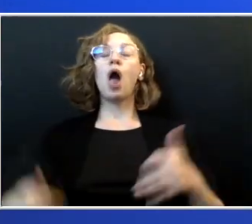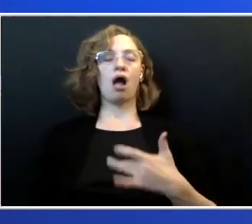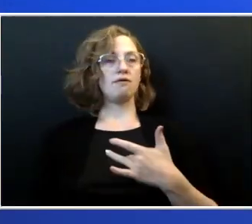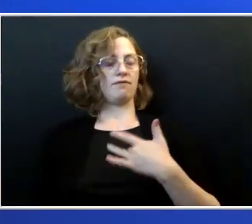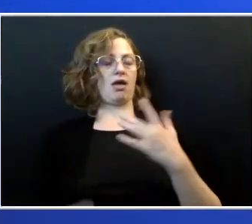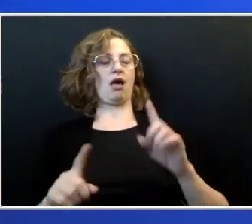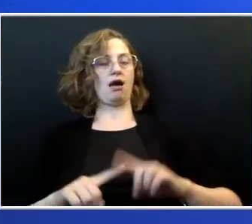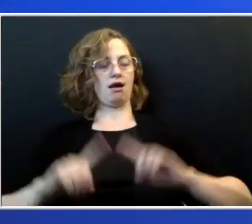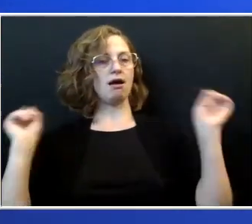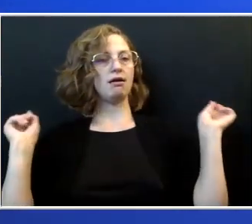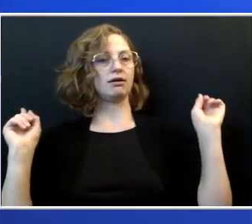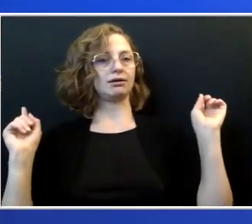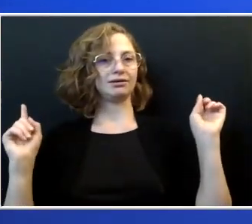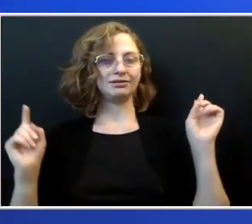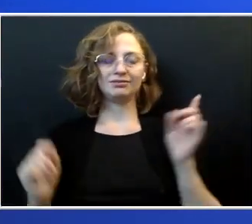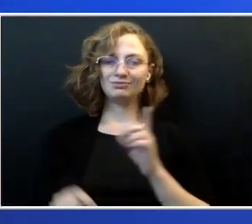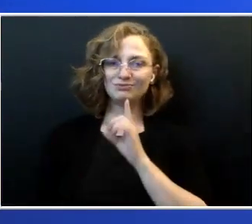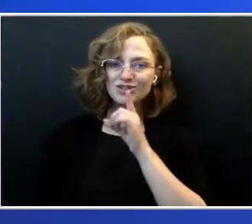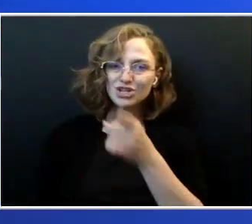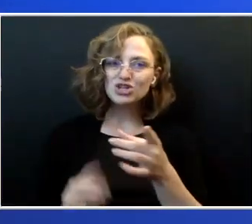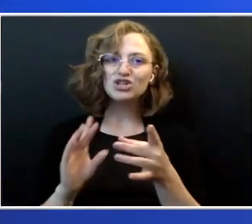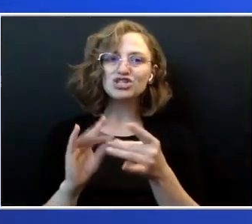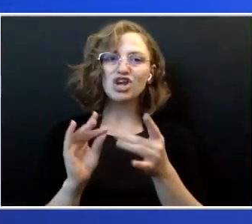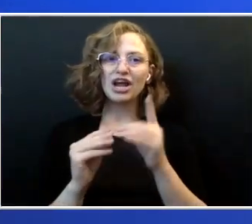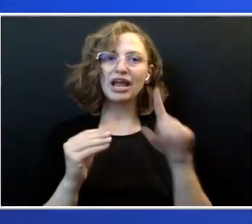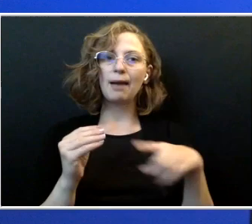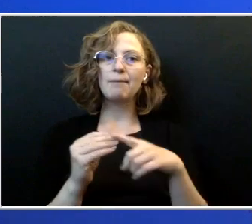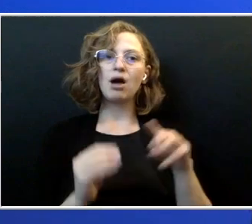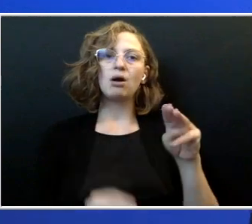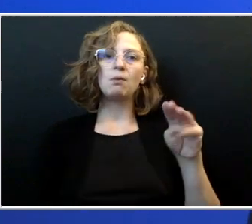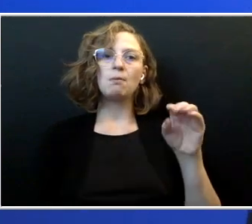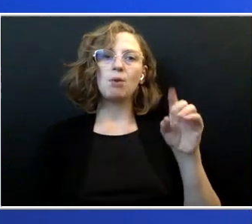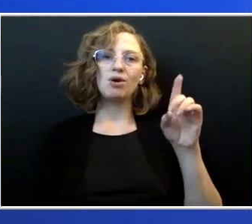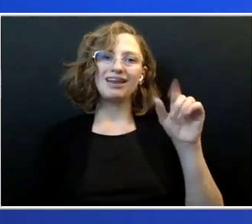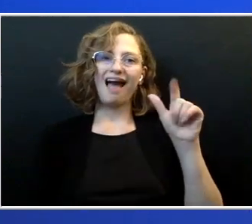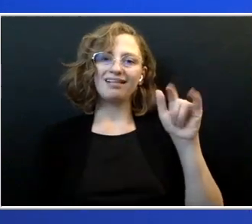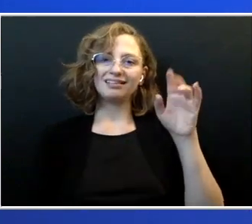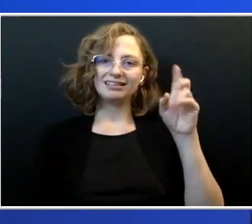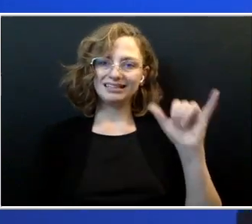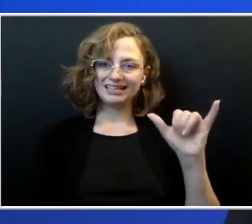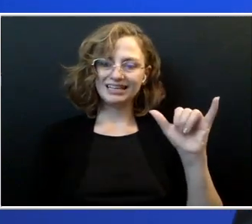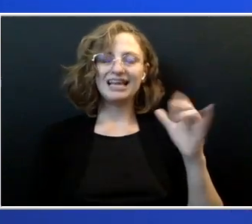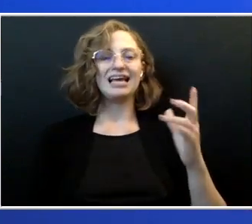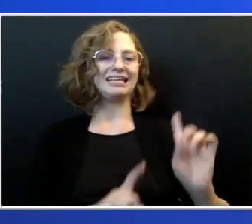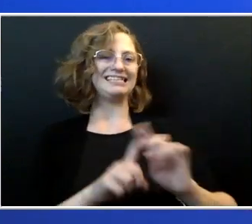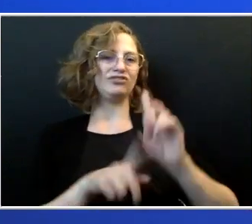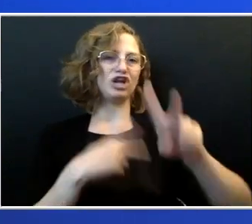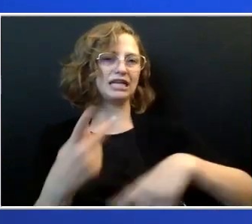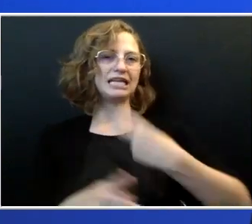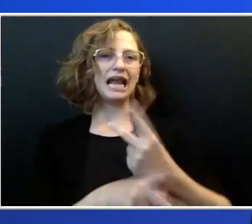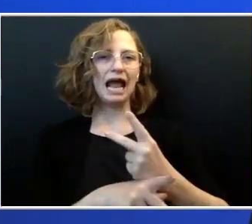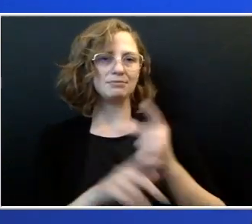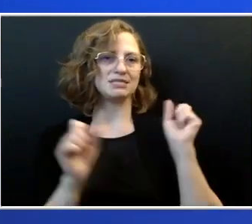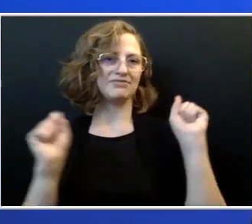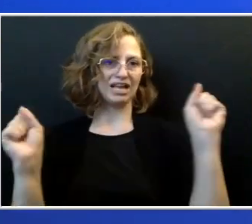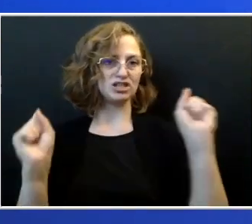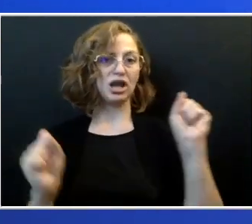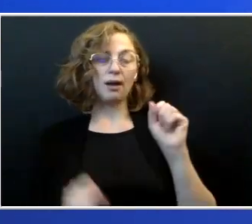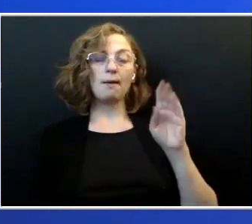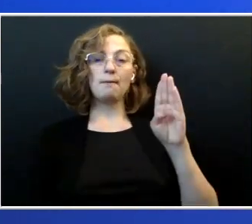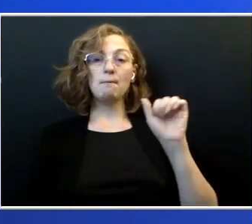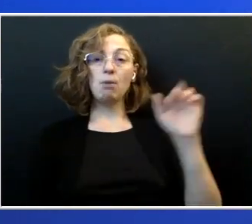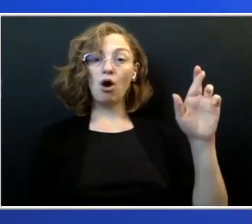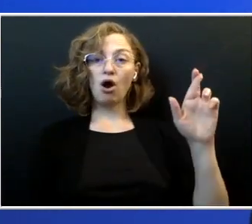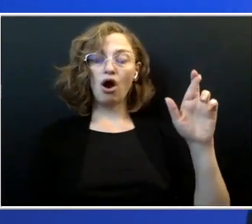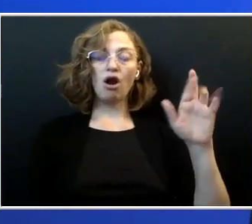So you're really talking about modality and the value you can get from different types of exercise. So like you talked about bar. Bar is great for posture and strength and balance.